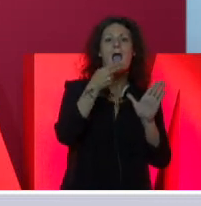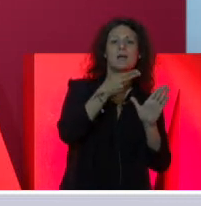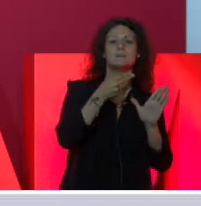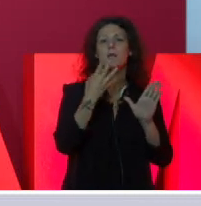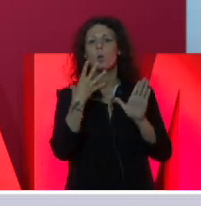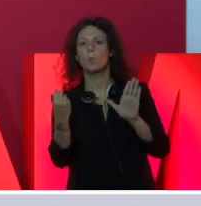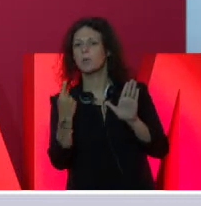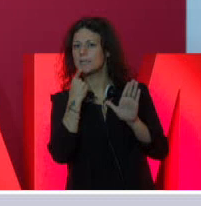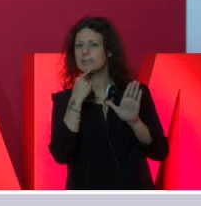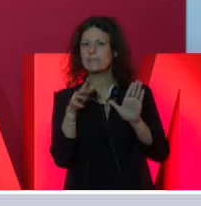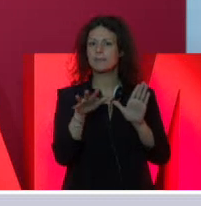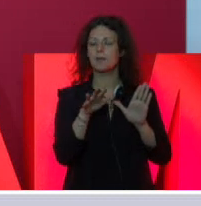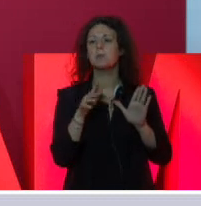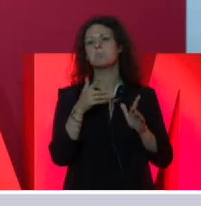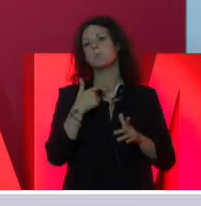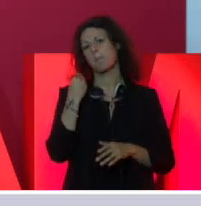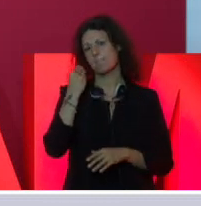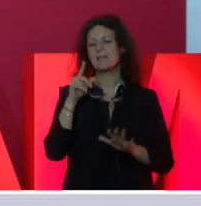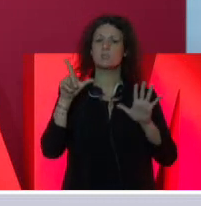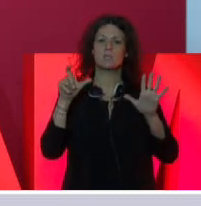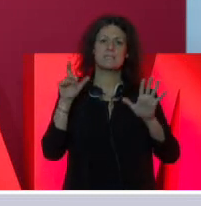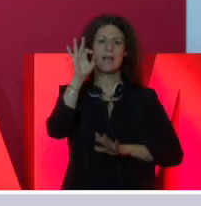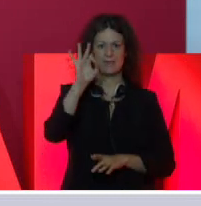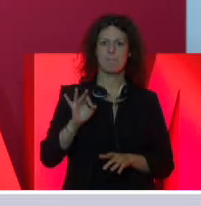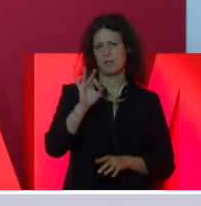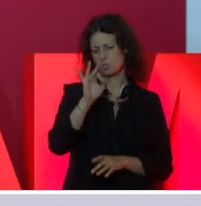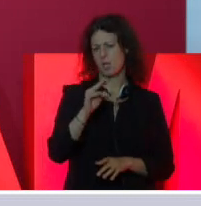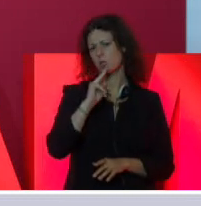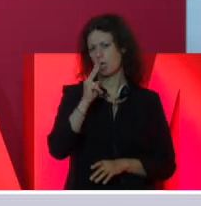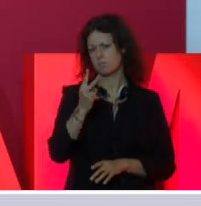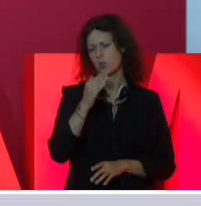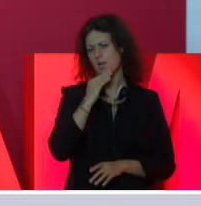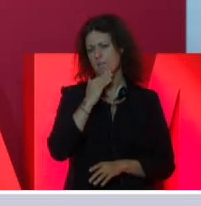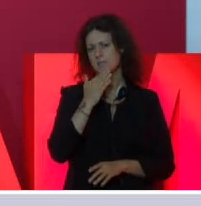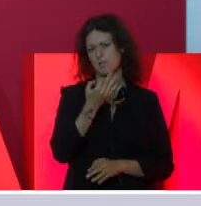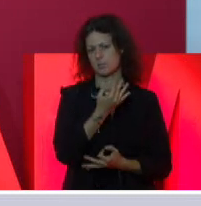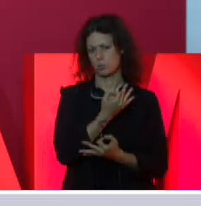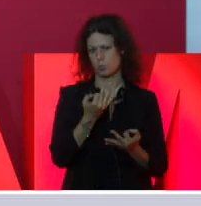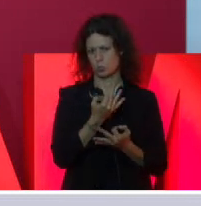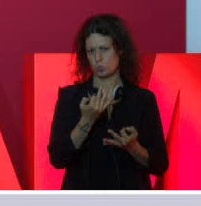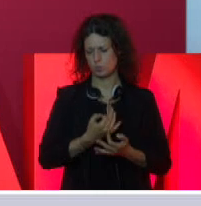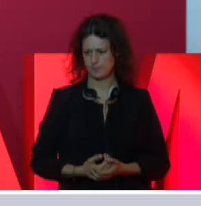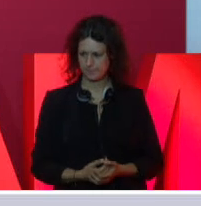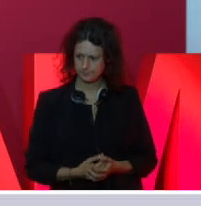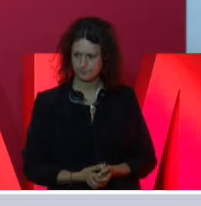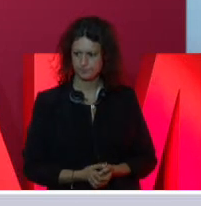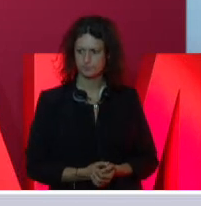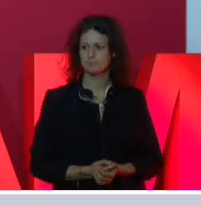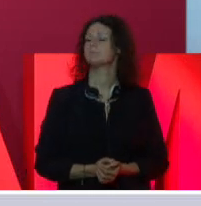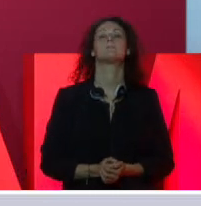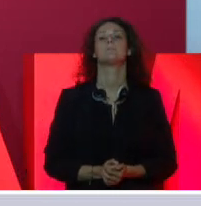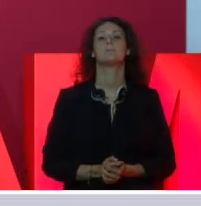you would have some 70% of accuracy in the forecast. How can we teach a